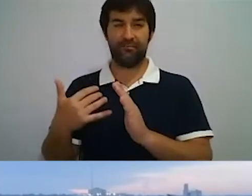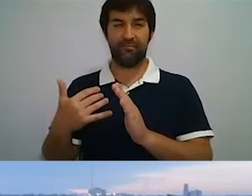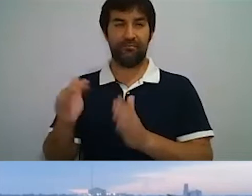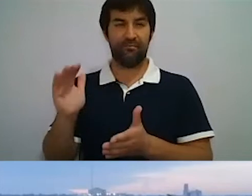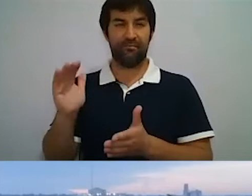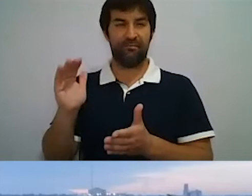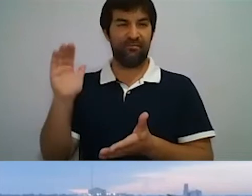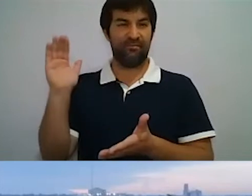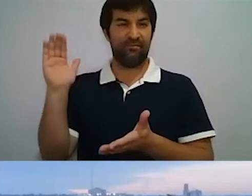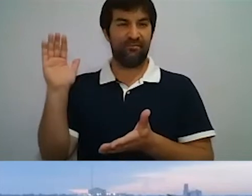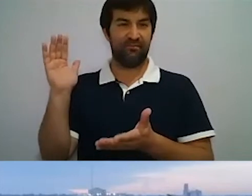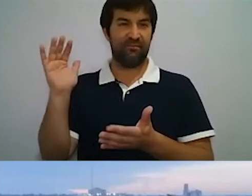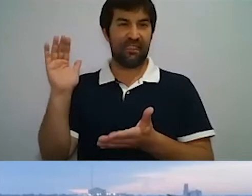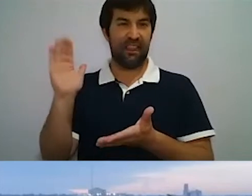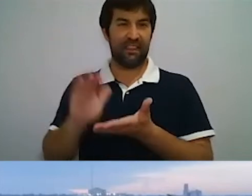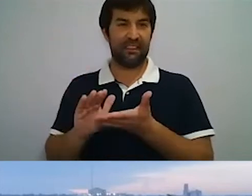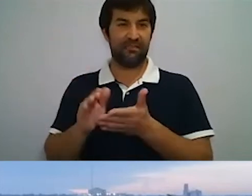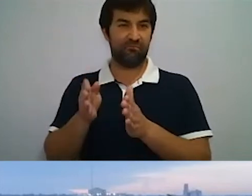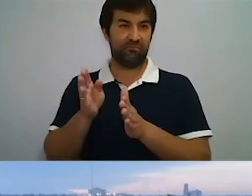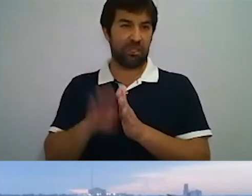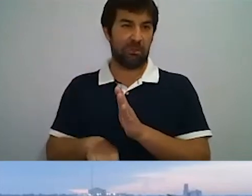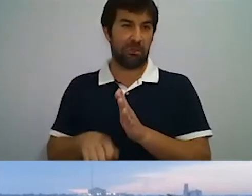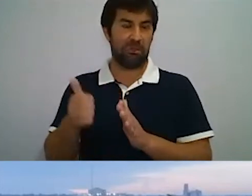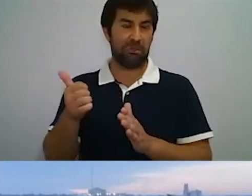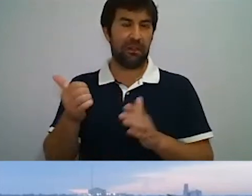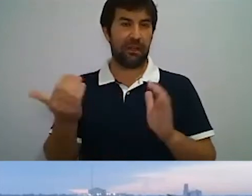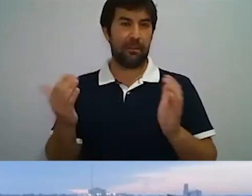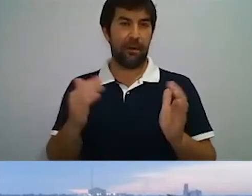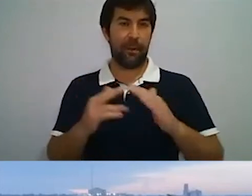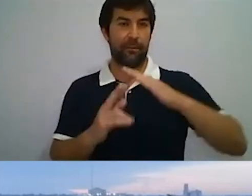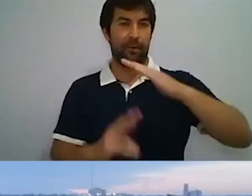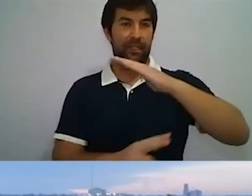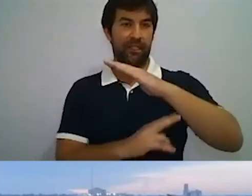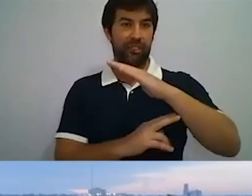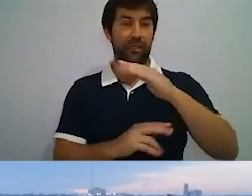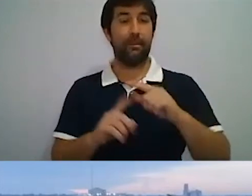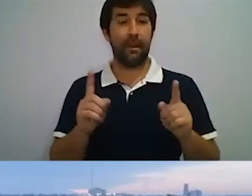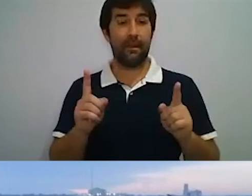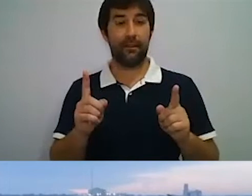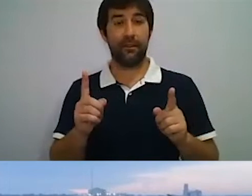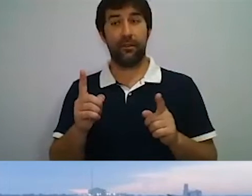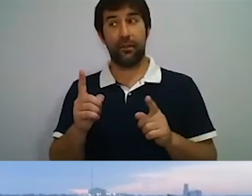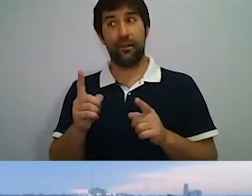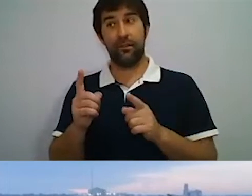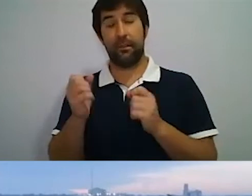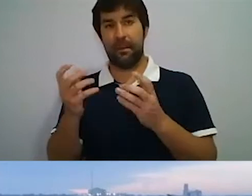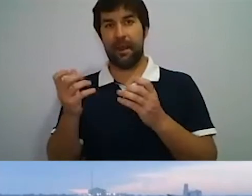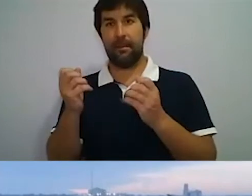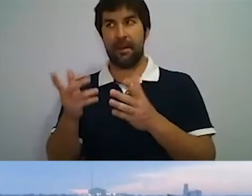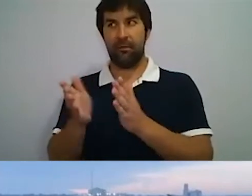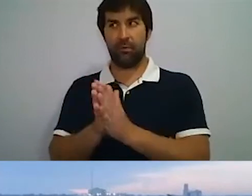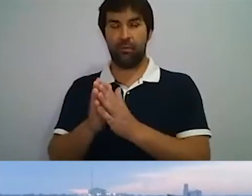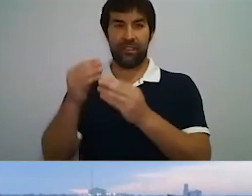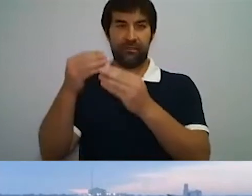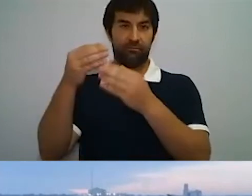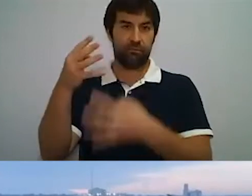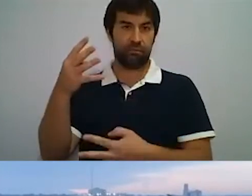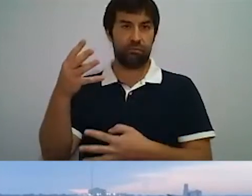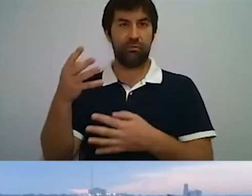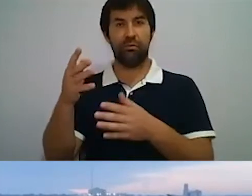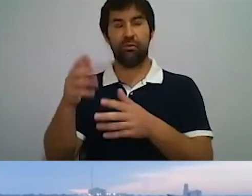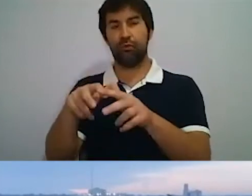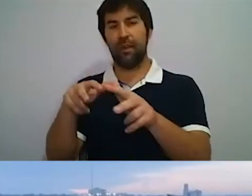parks, pools, playgrounds, bridges, ball fields, all that good stuff. If you're on the city's website and you're looking at the budgets,